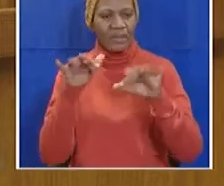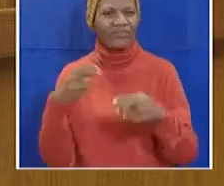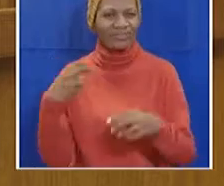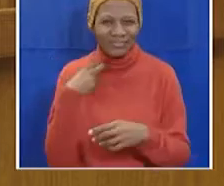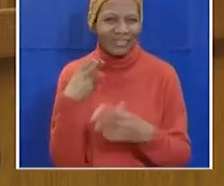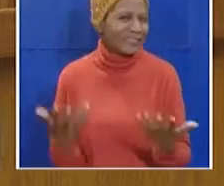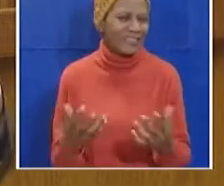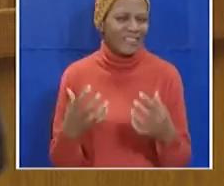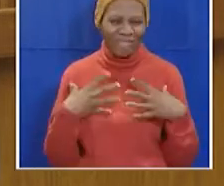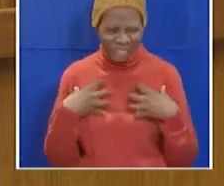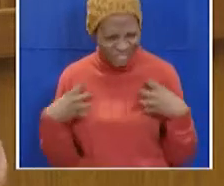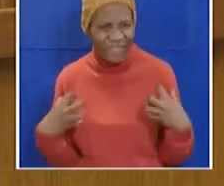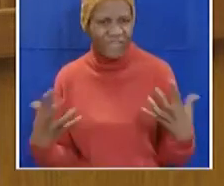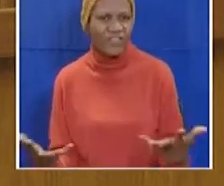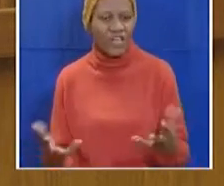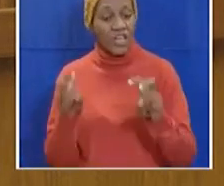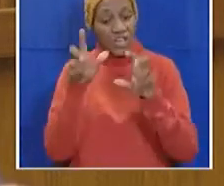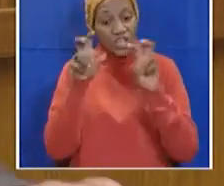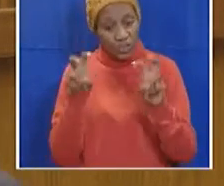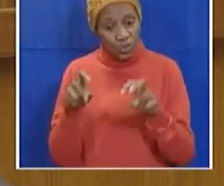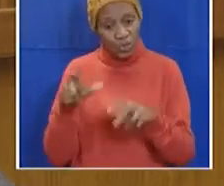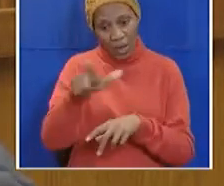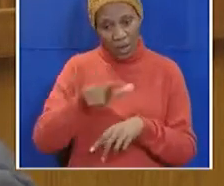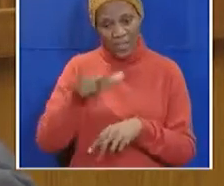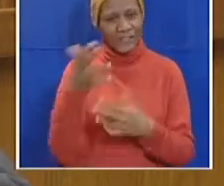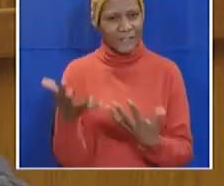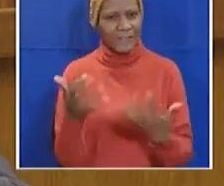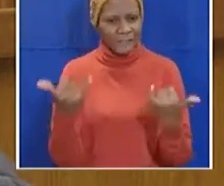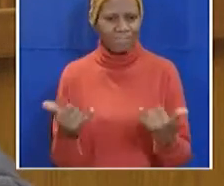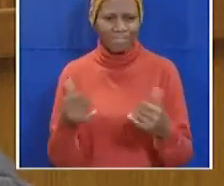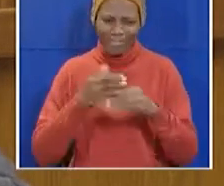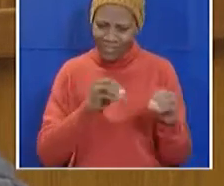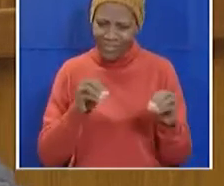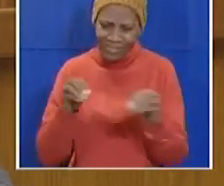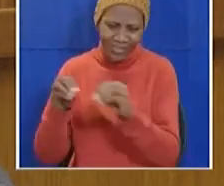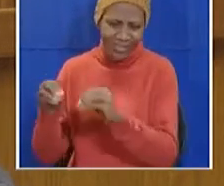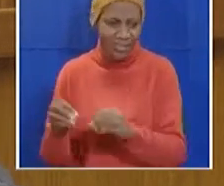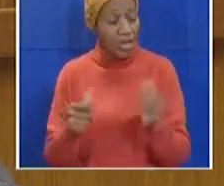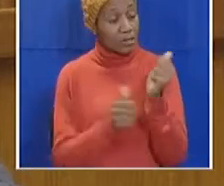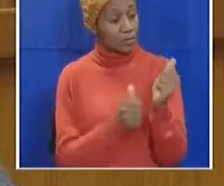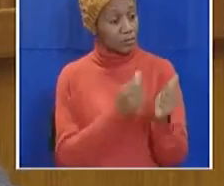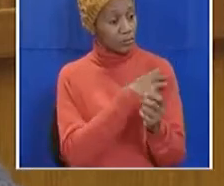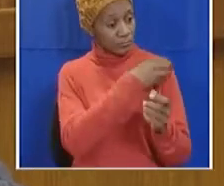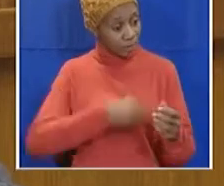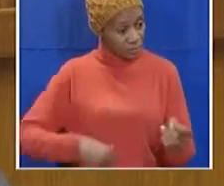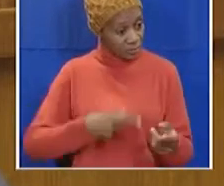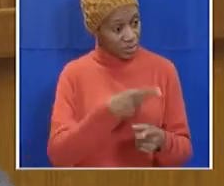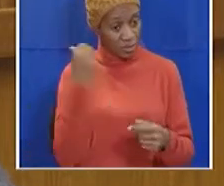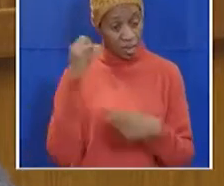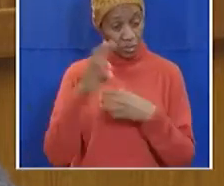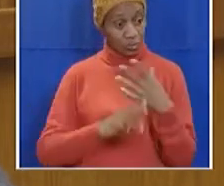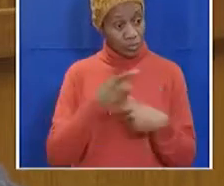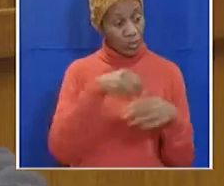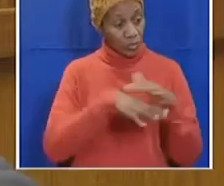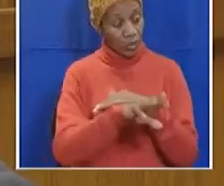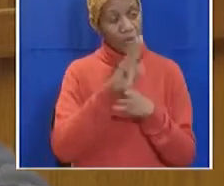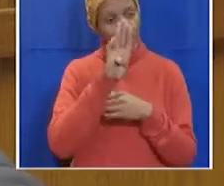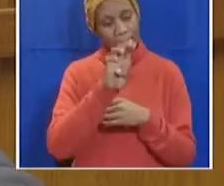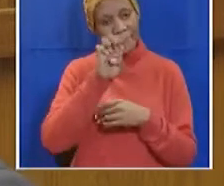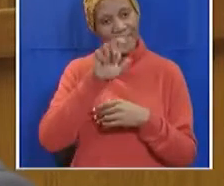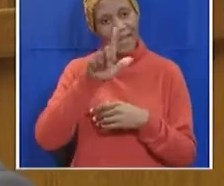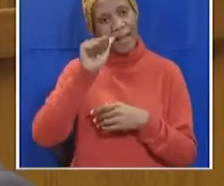adds tensions around the land issue. And may I just say, Deputy President, thank you for last week, your engagement in Bella Bella with